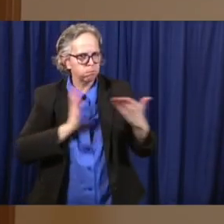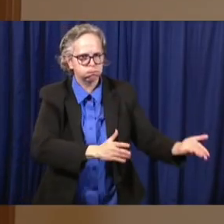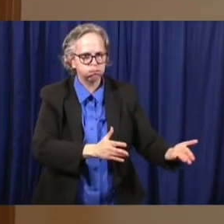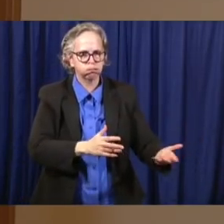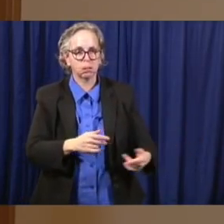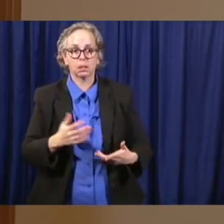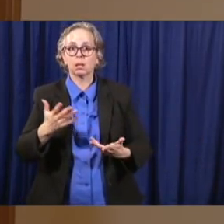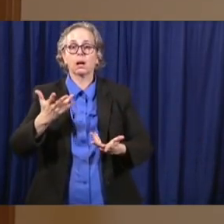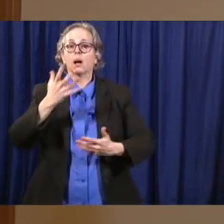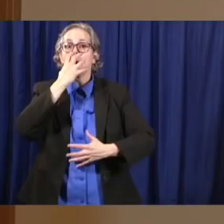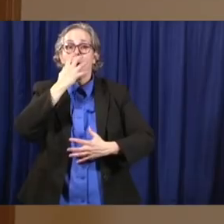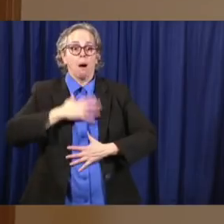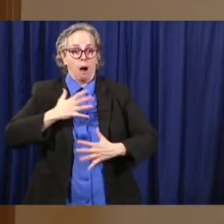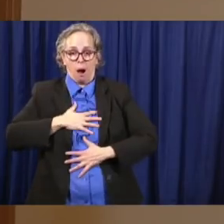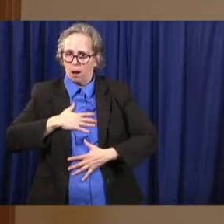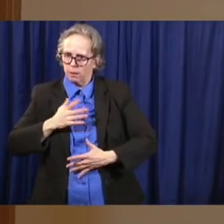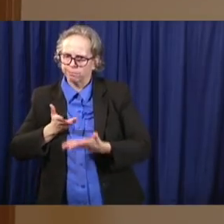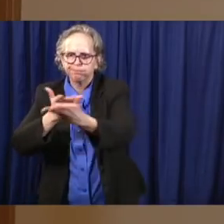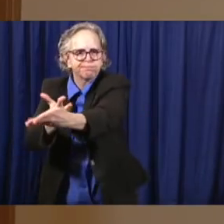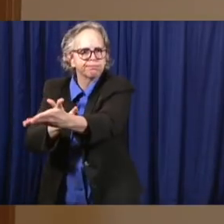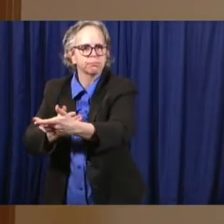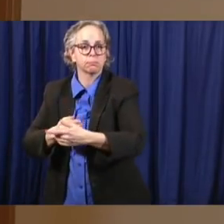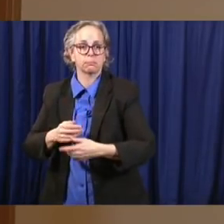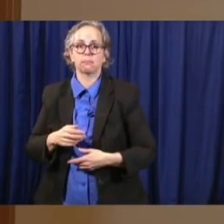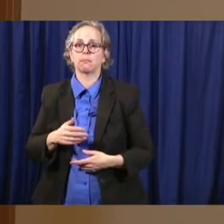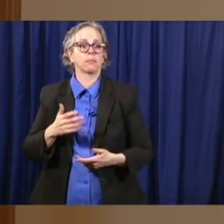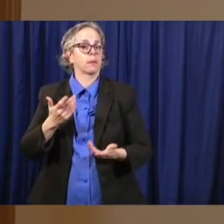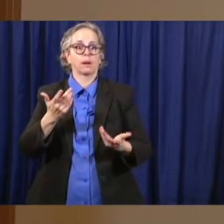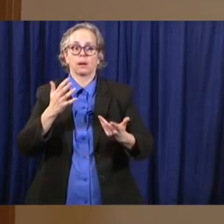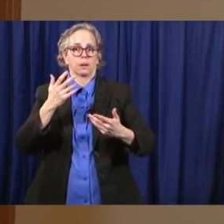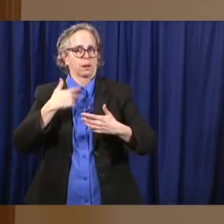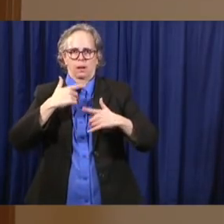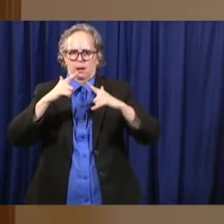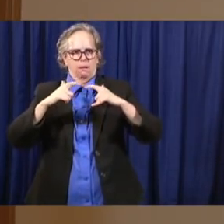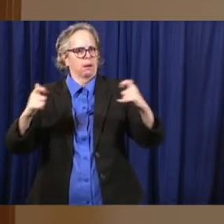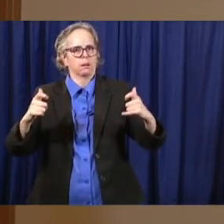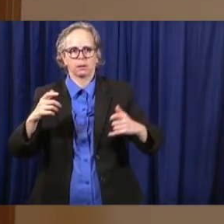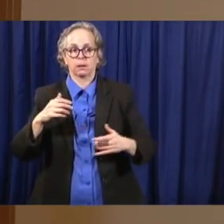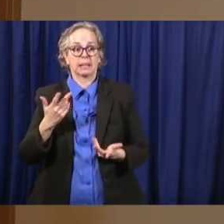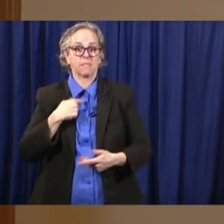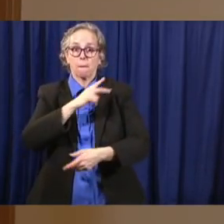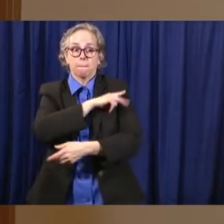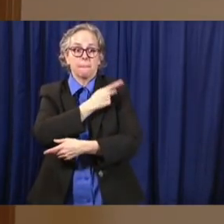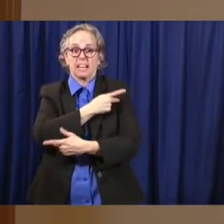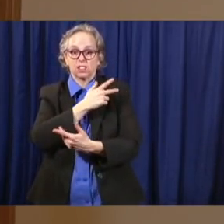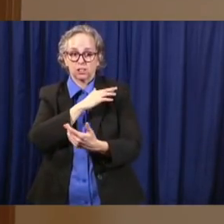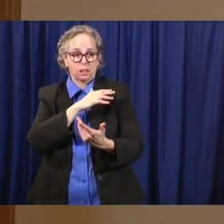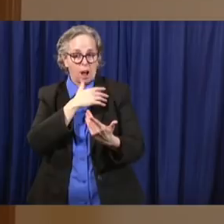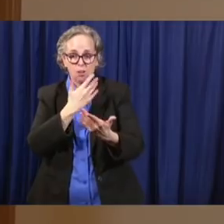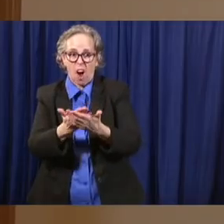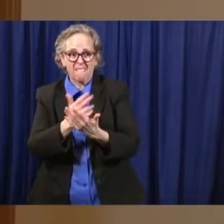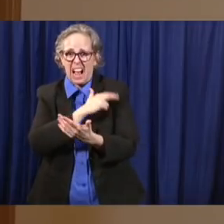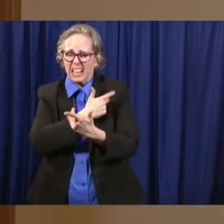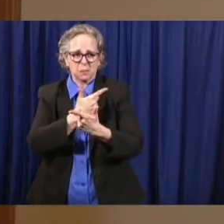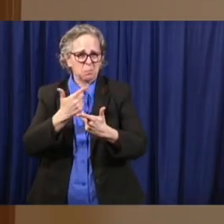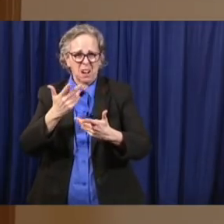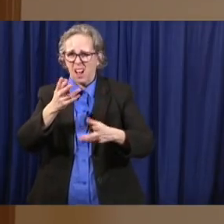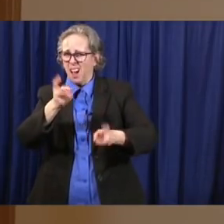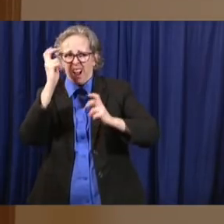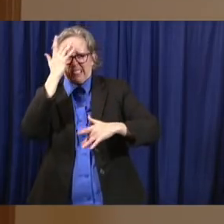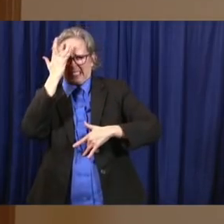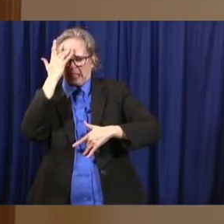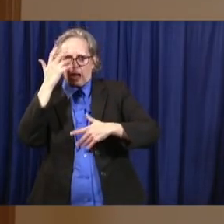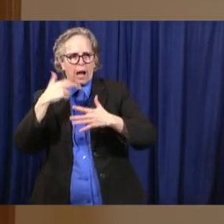need it more, and we'll be able to triage people if a hospital is reaching a capacity to a nearby hospital. All of